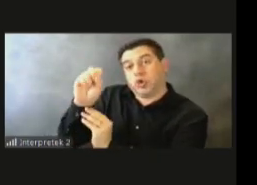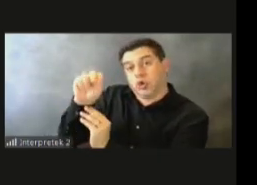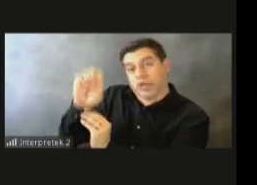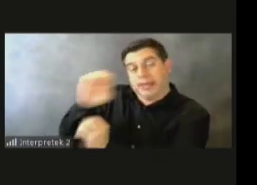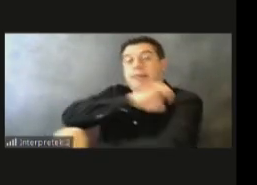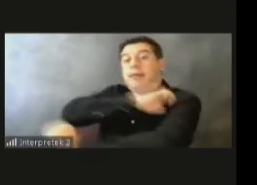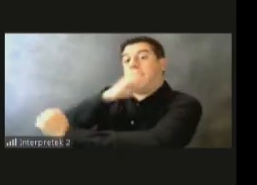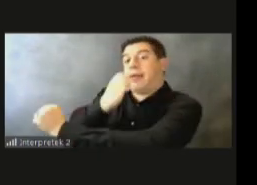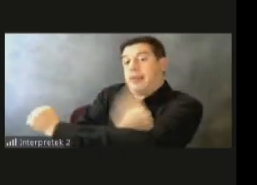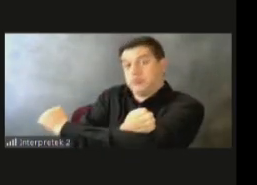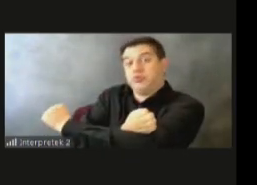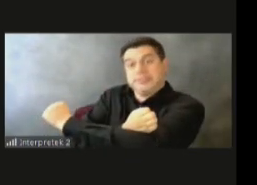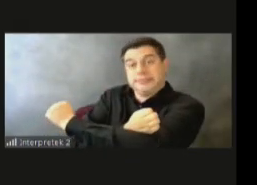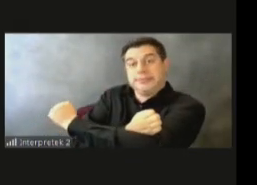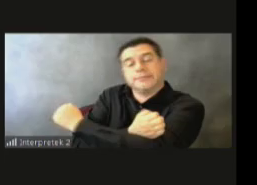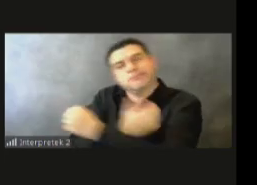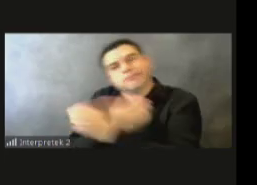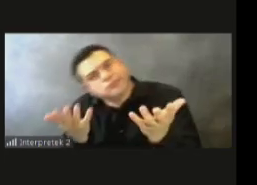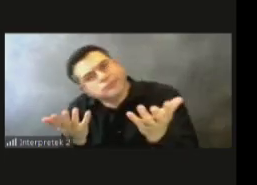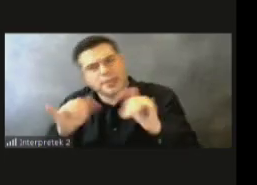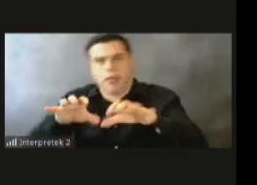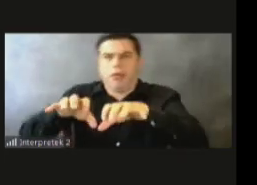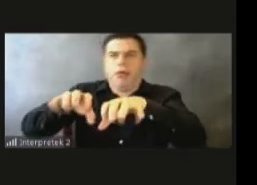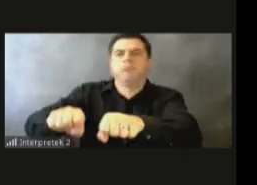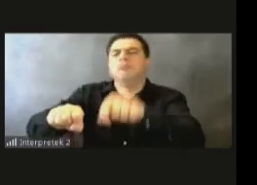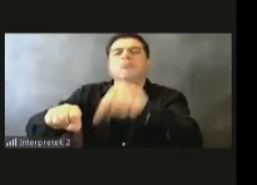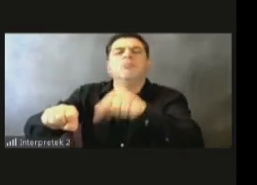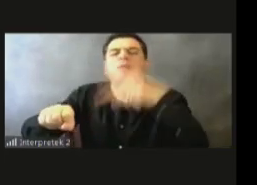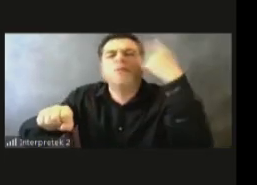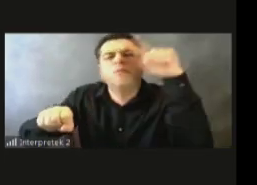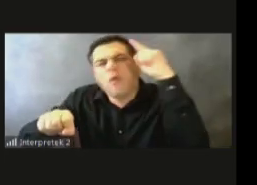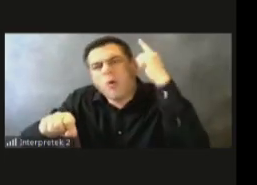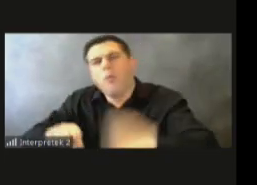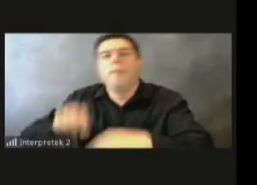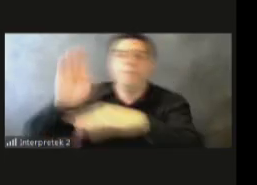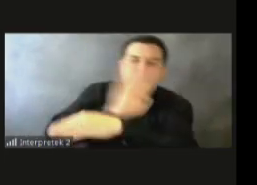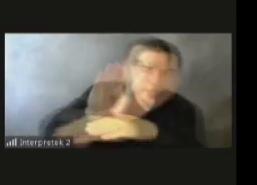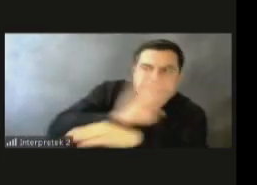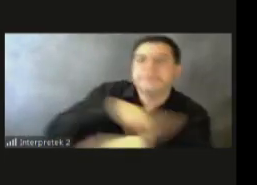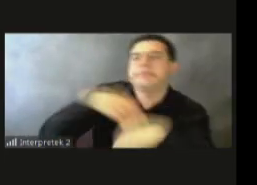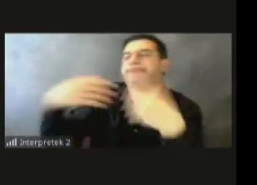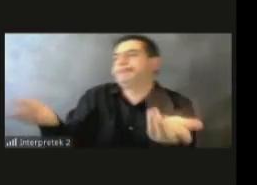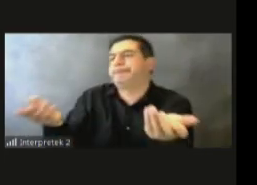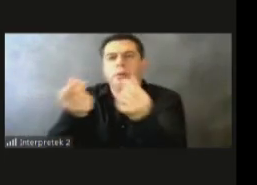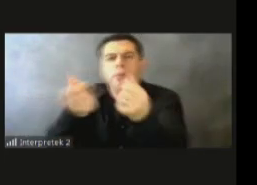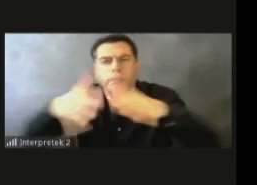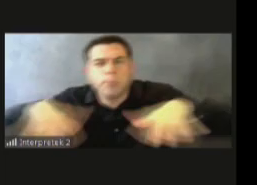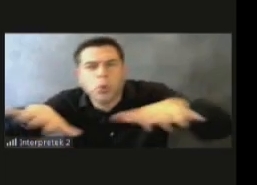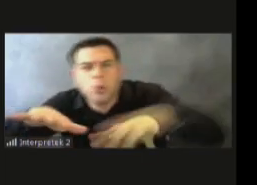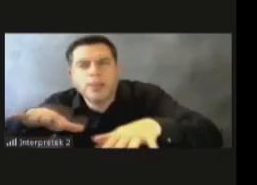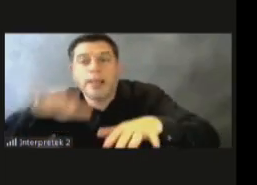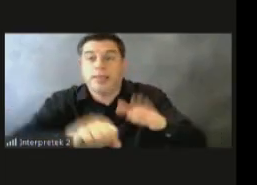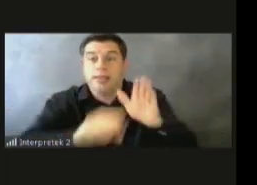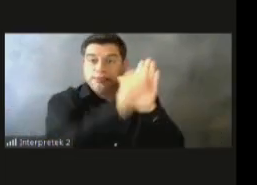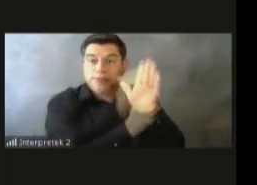on industrial or commercial properties. Because under new state law that was passed last year, local governments are allowed